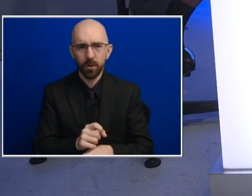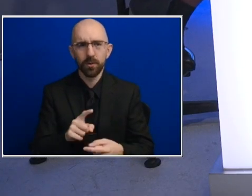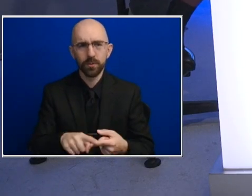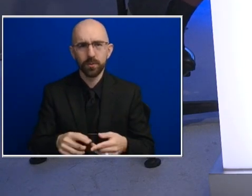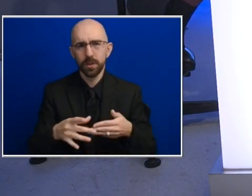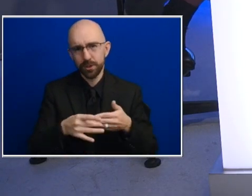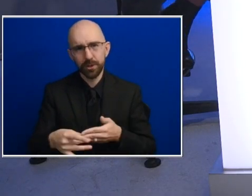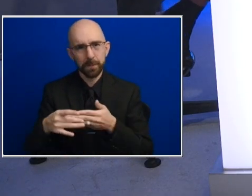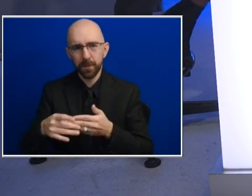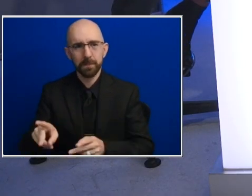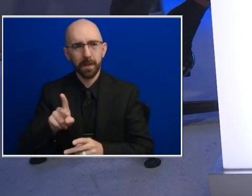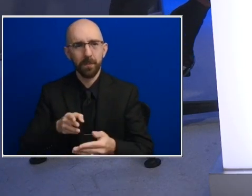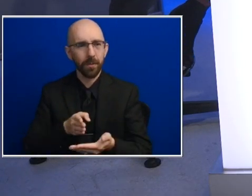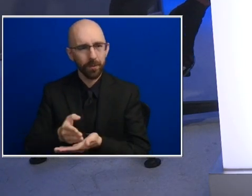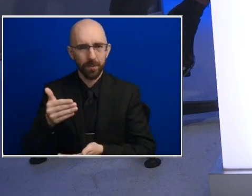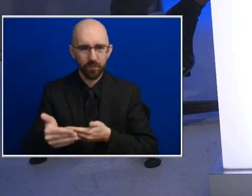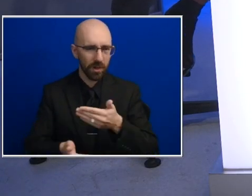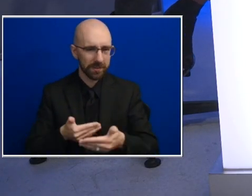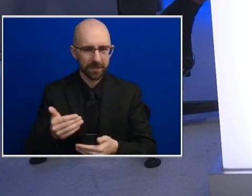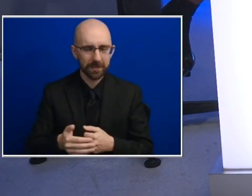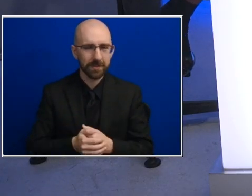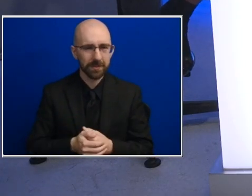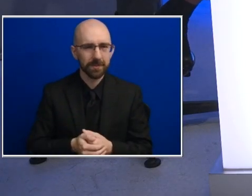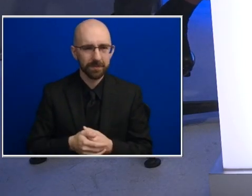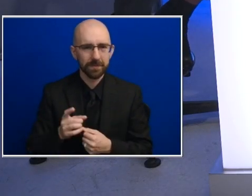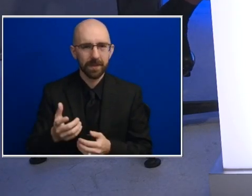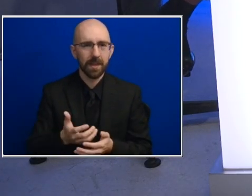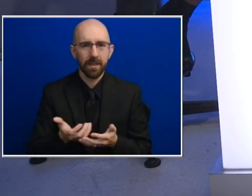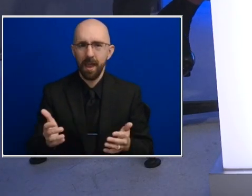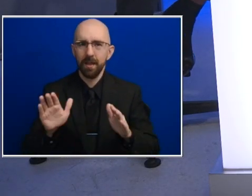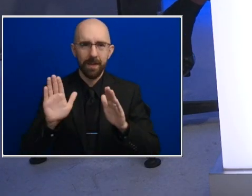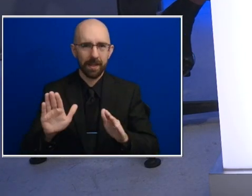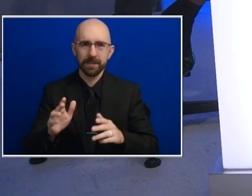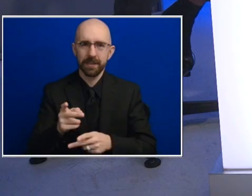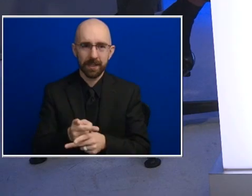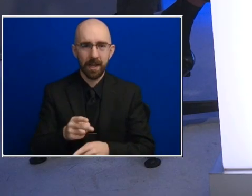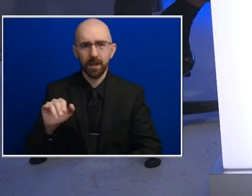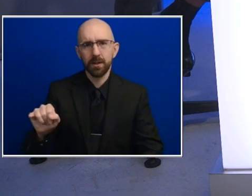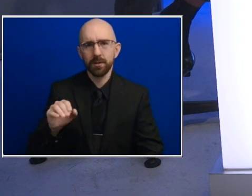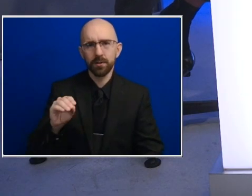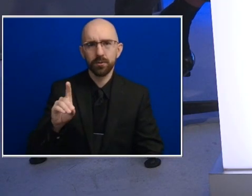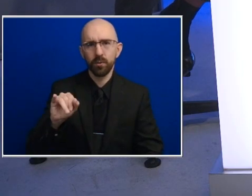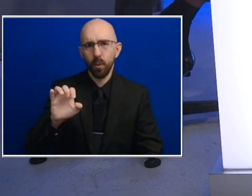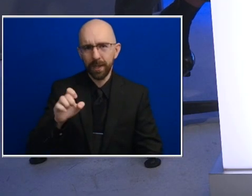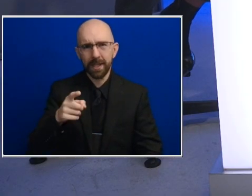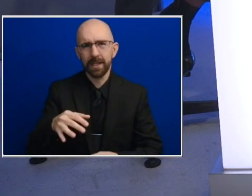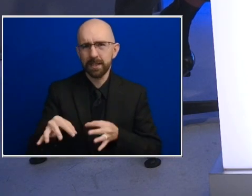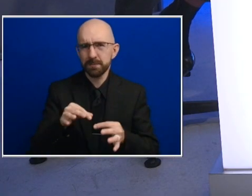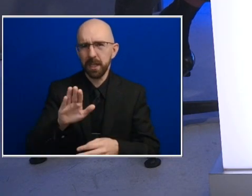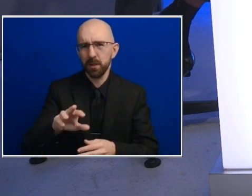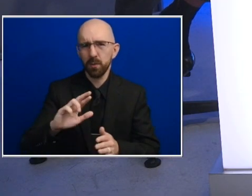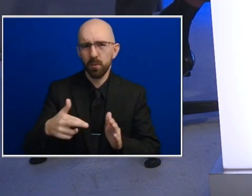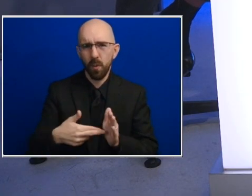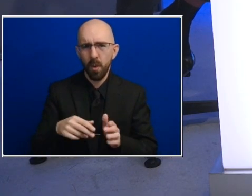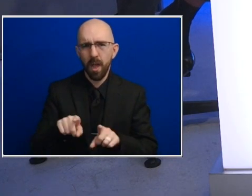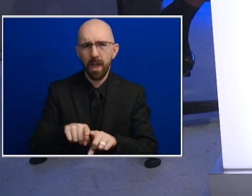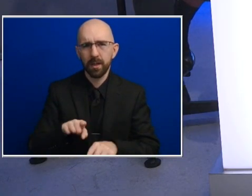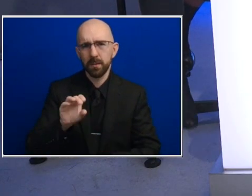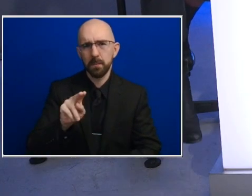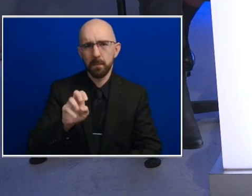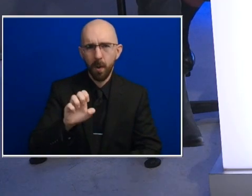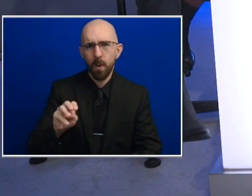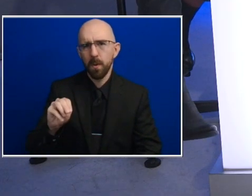this process and deliver a lot of excellent patient care. Jody, can you help explain your role as a bone marrow transplant coordinator in this